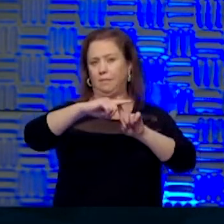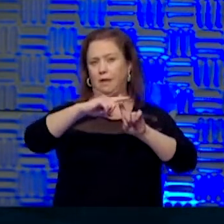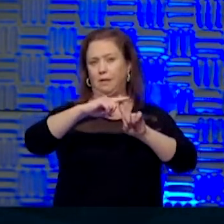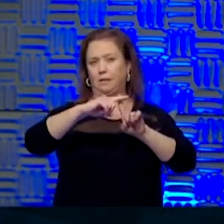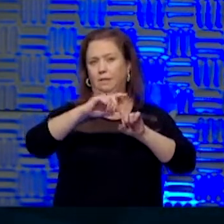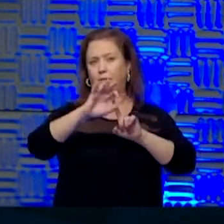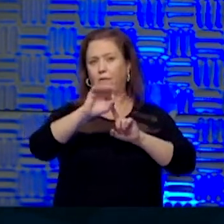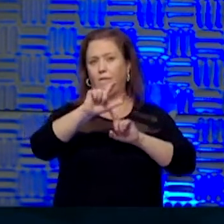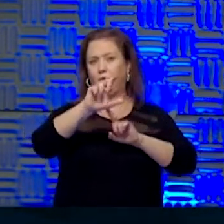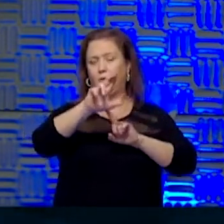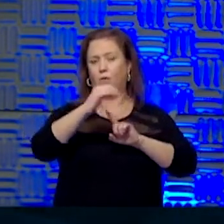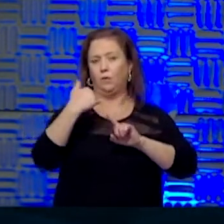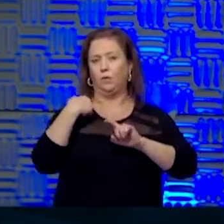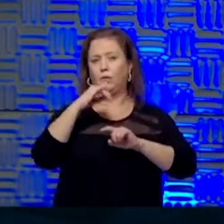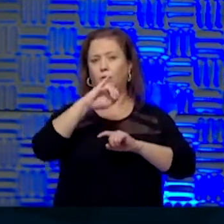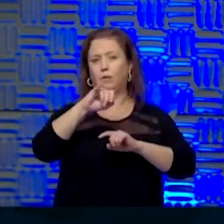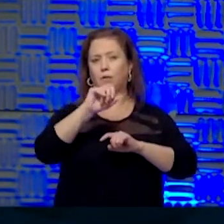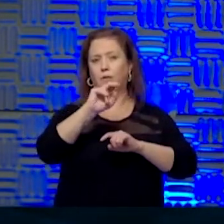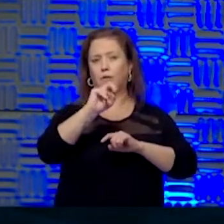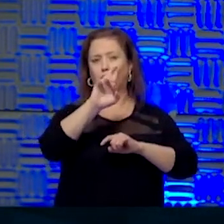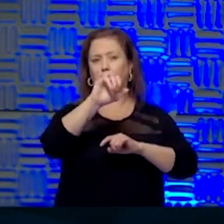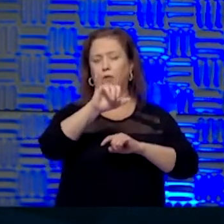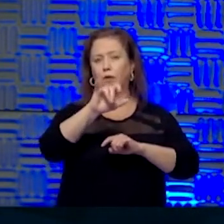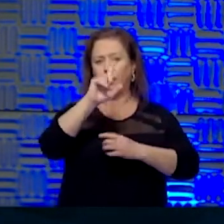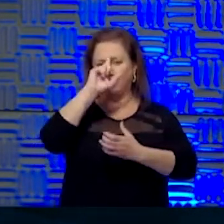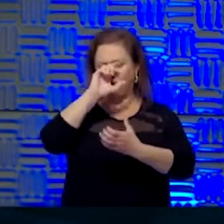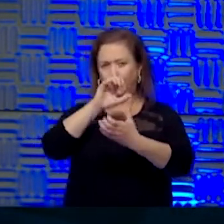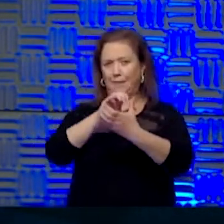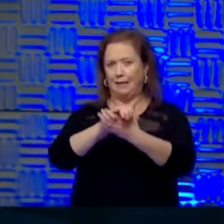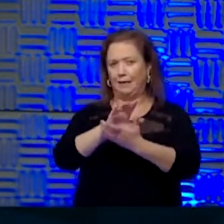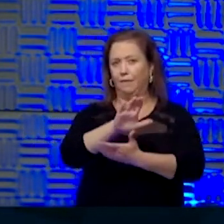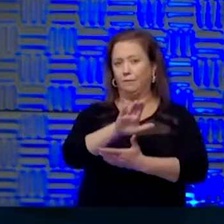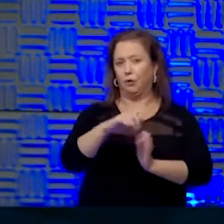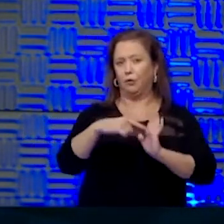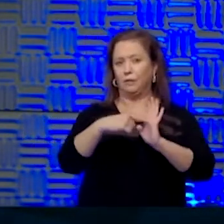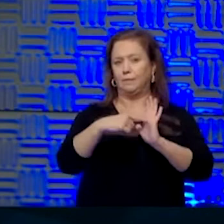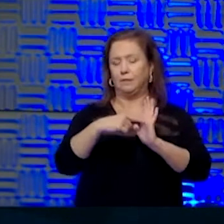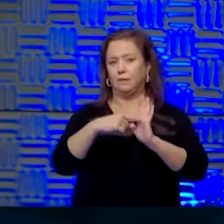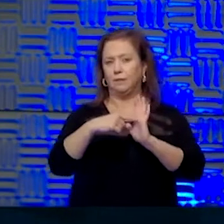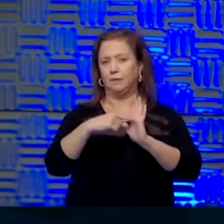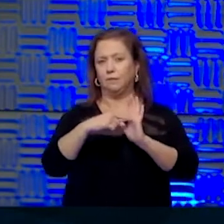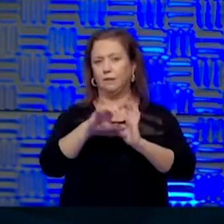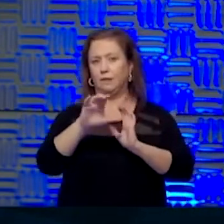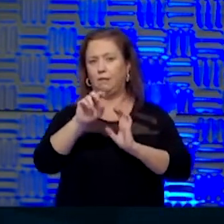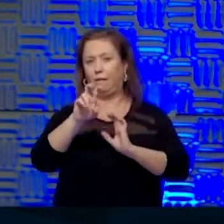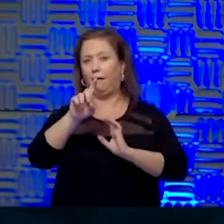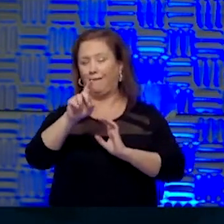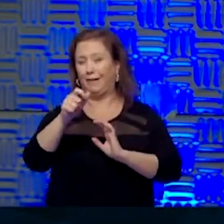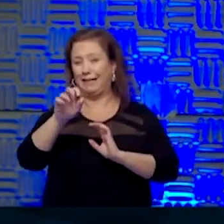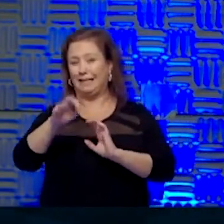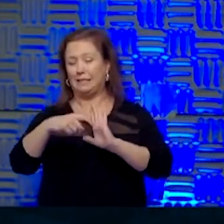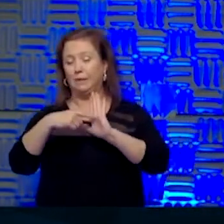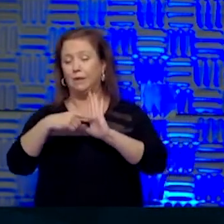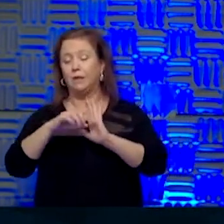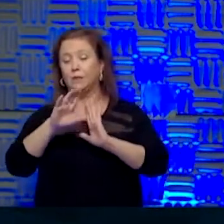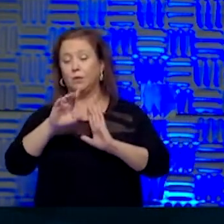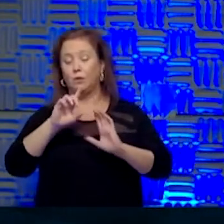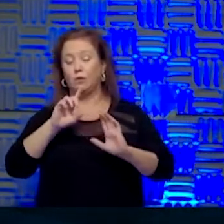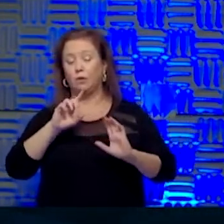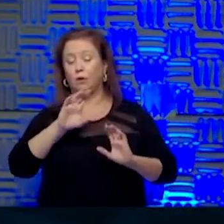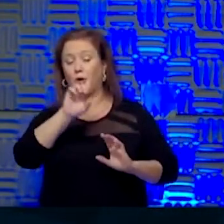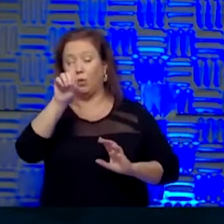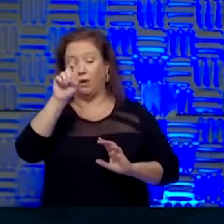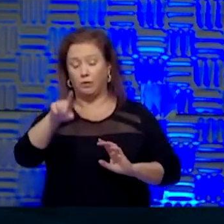in January, but she believes all her symptoms were that of COVID-19. So ultimately her question is it possible